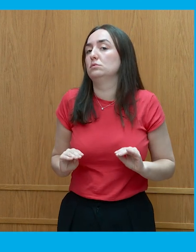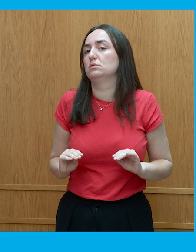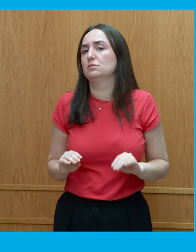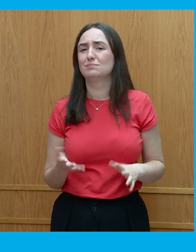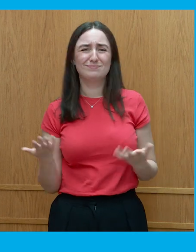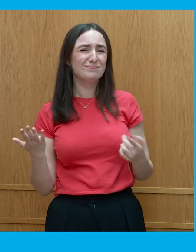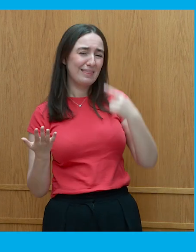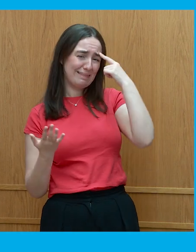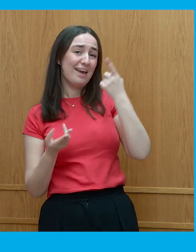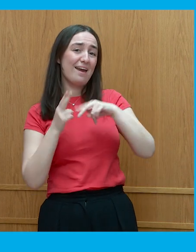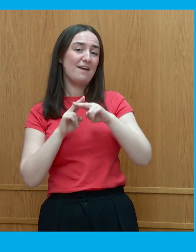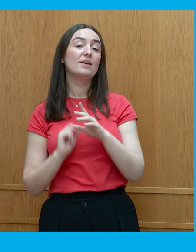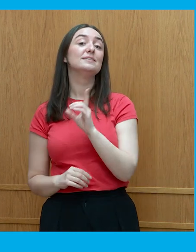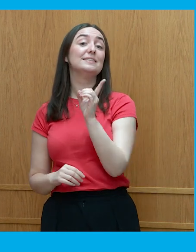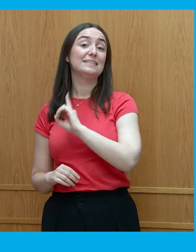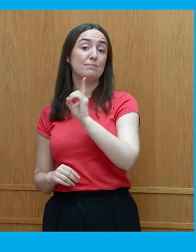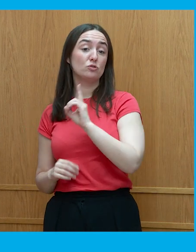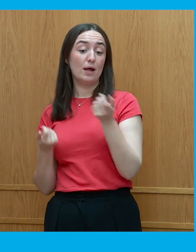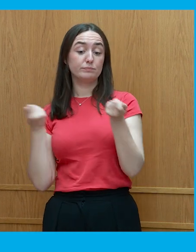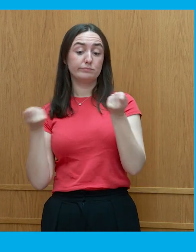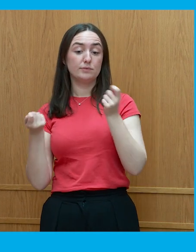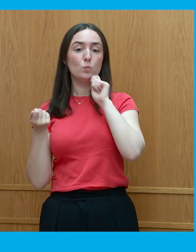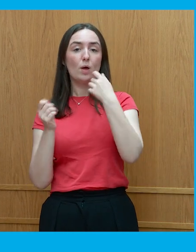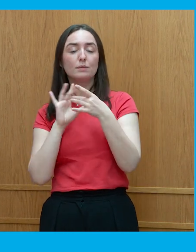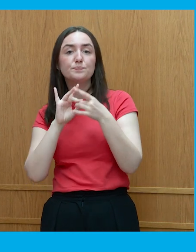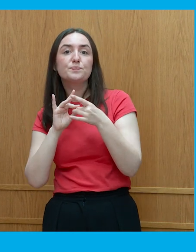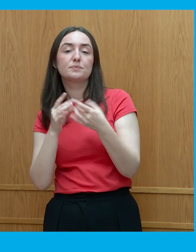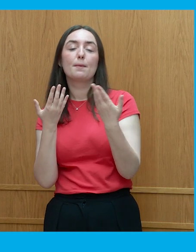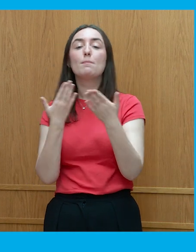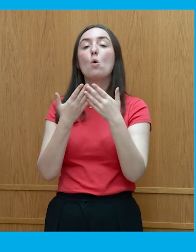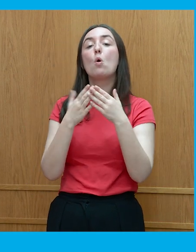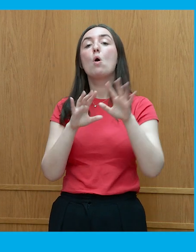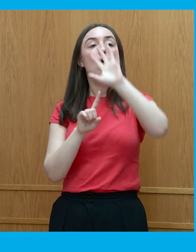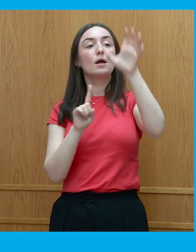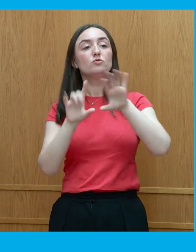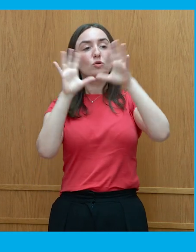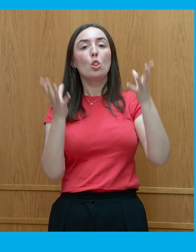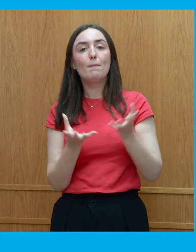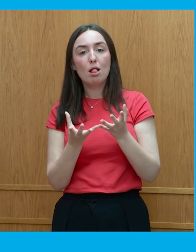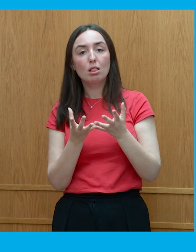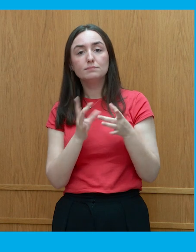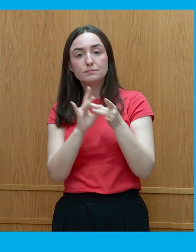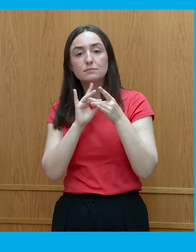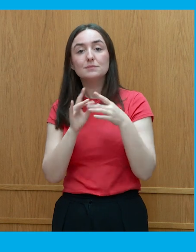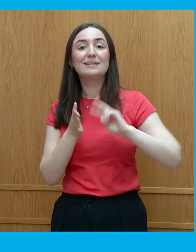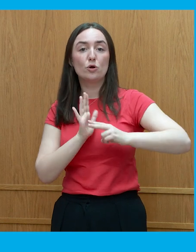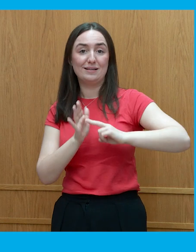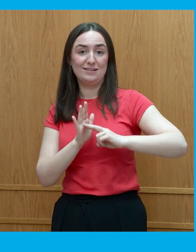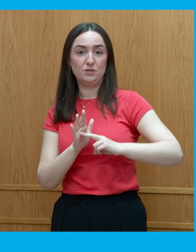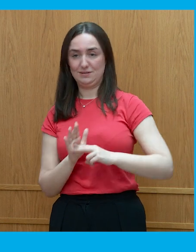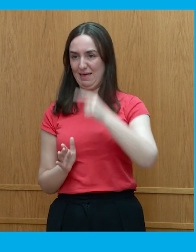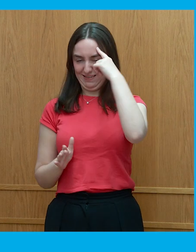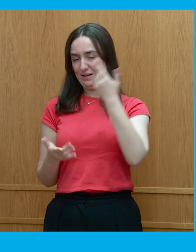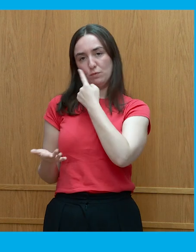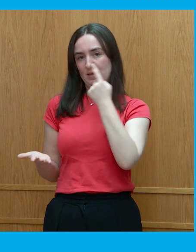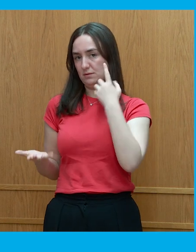Democratic administration, it much more engaged with transnational institutions. I think that's obvious. I think what's